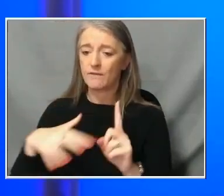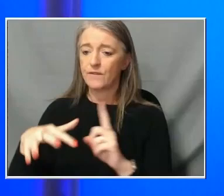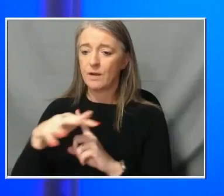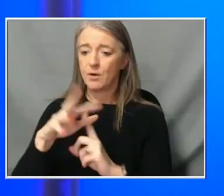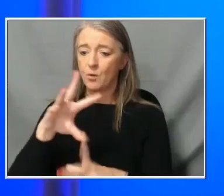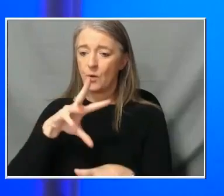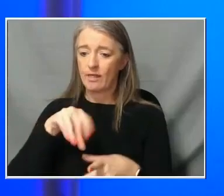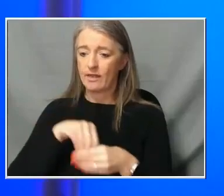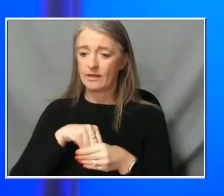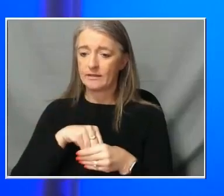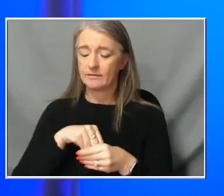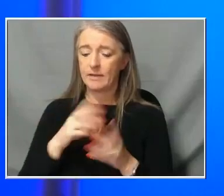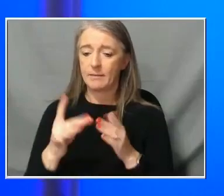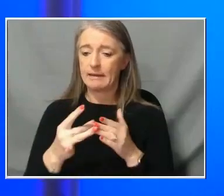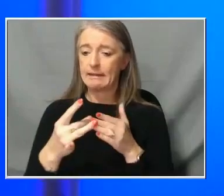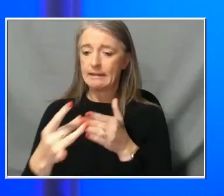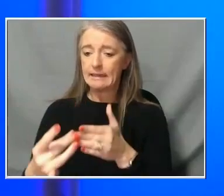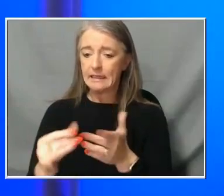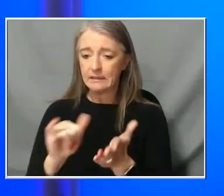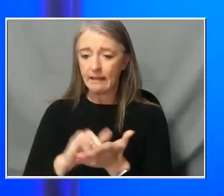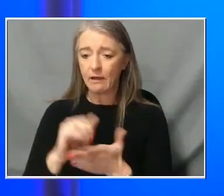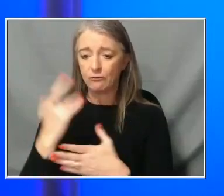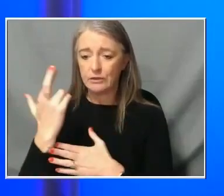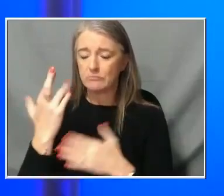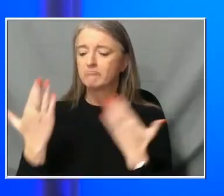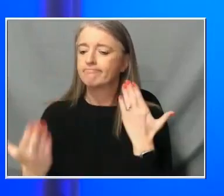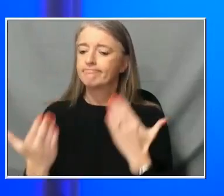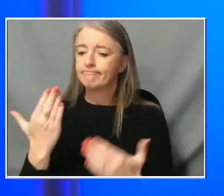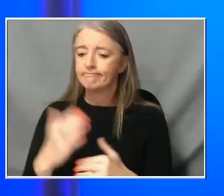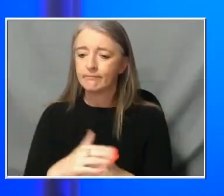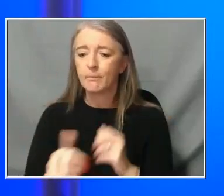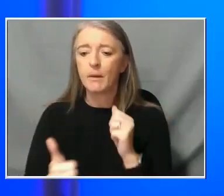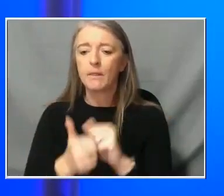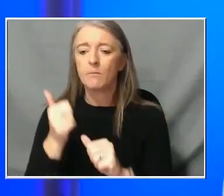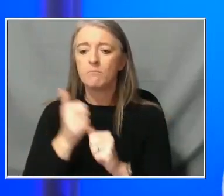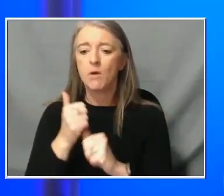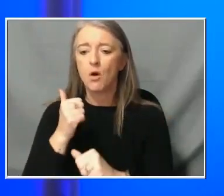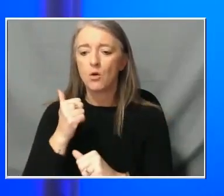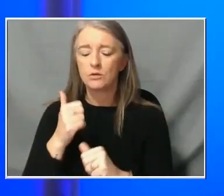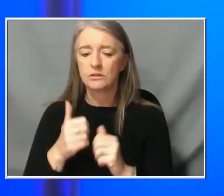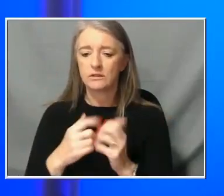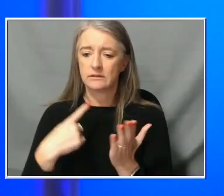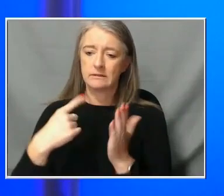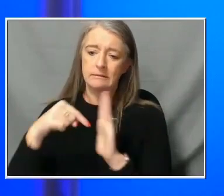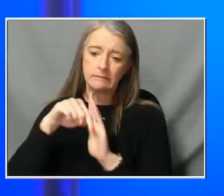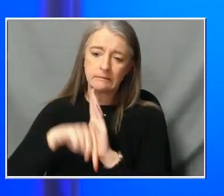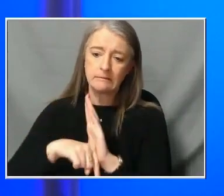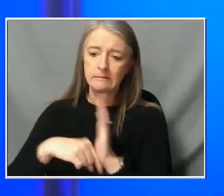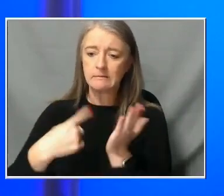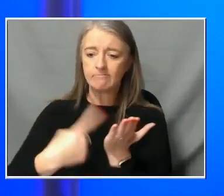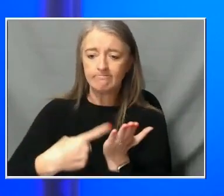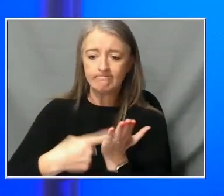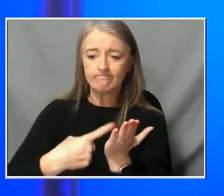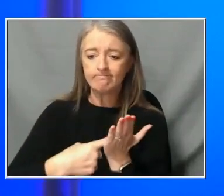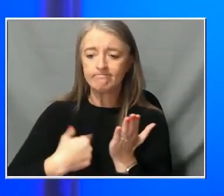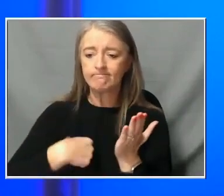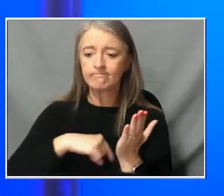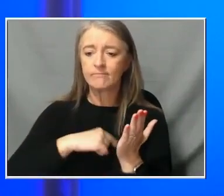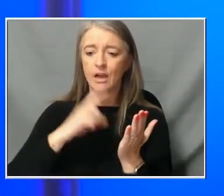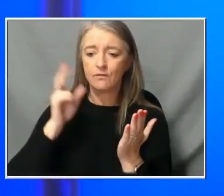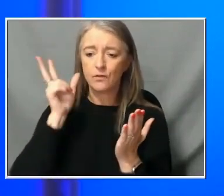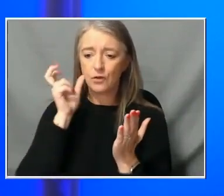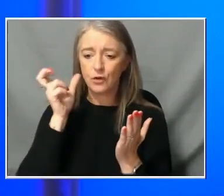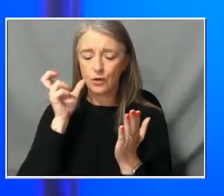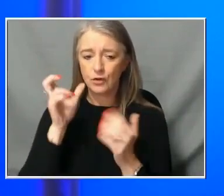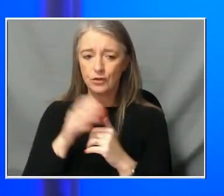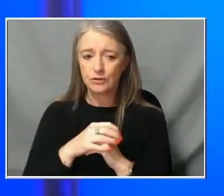be leading to it. Probably the most pervasive discussion that I've heard, Riot, and it